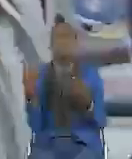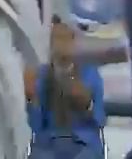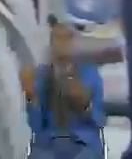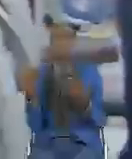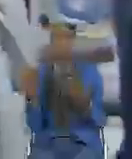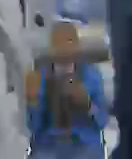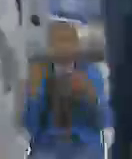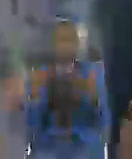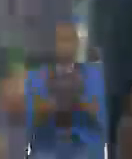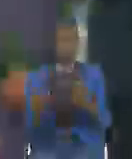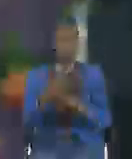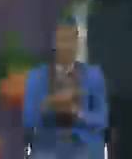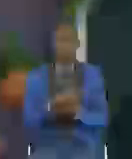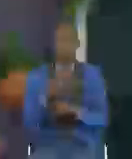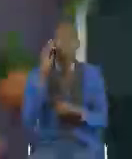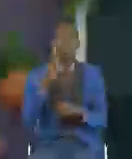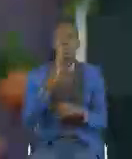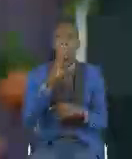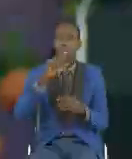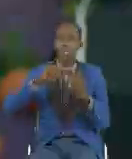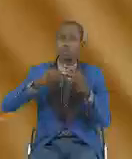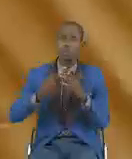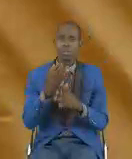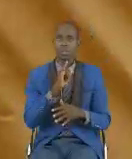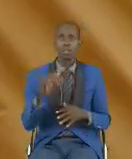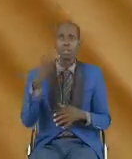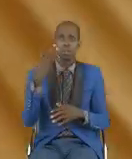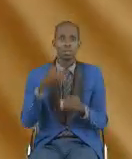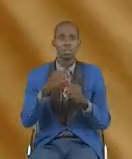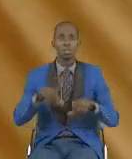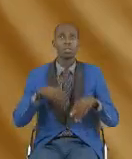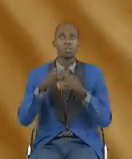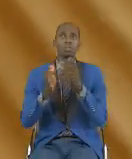Today will be the beginning of a new year.